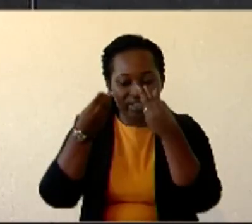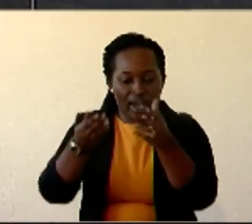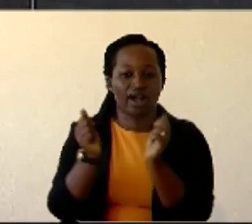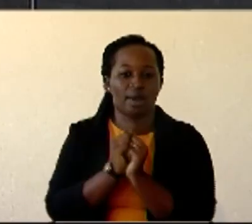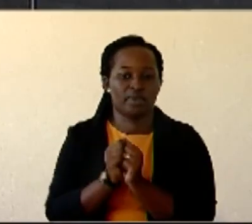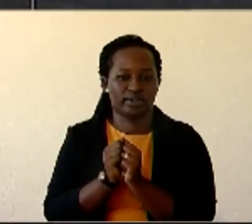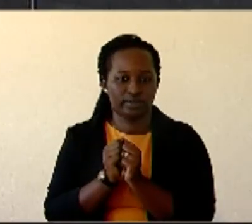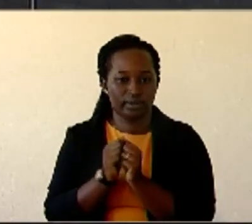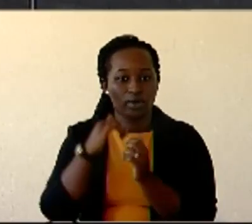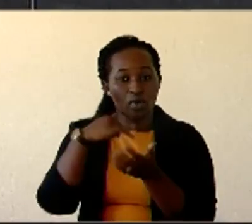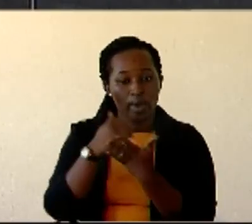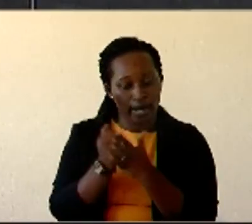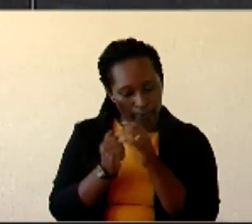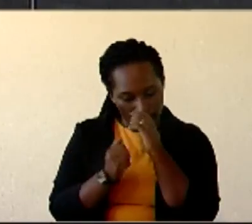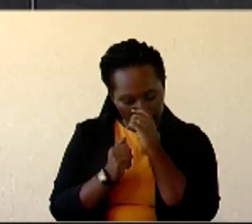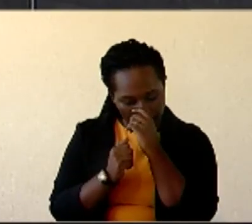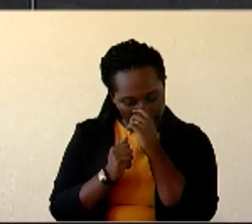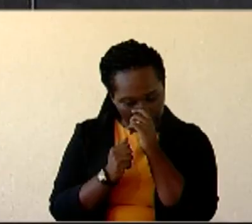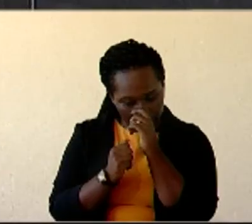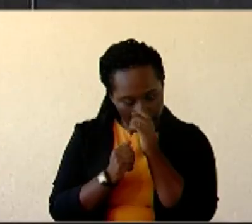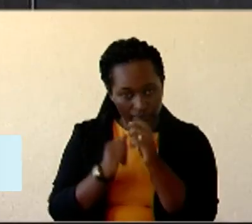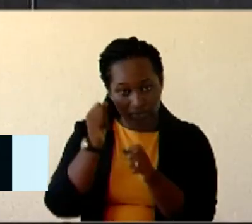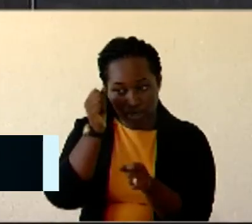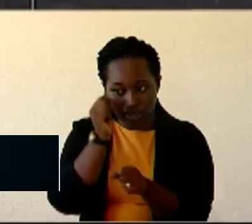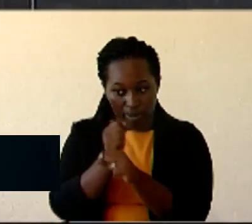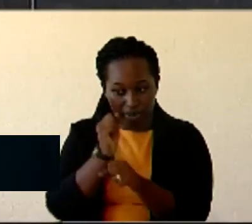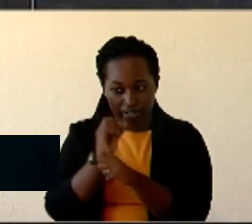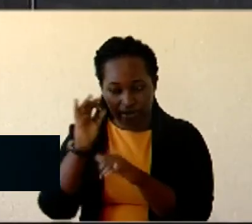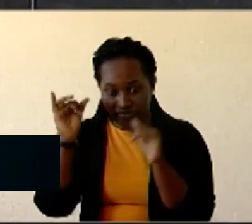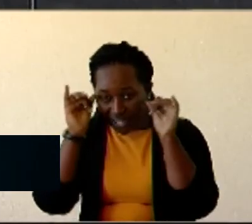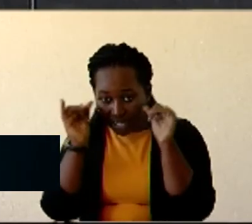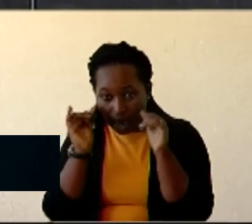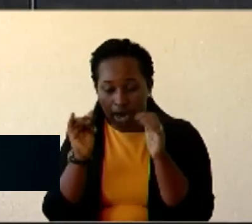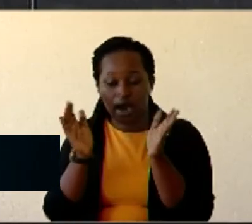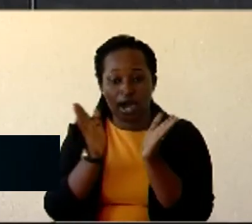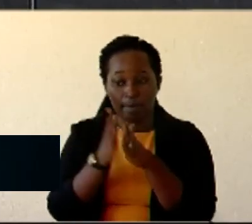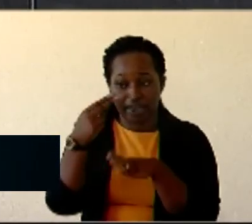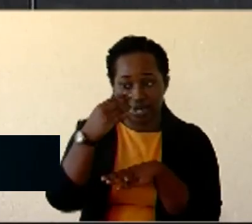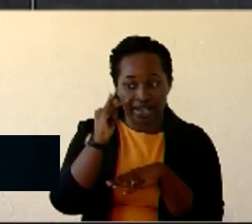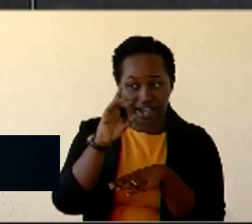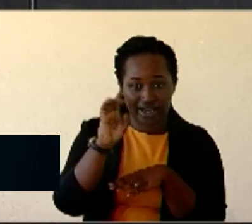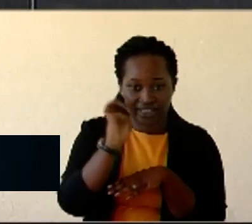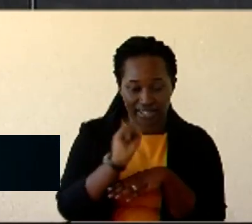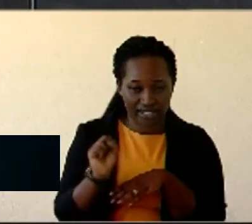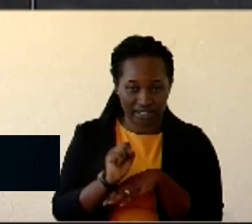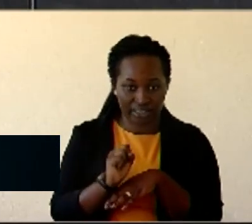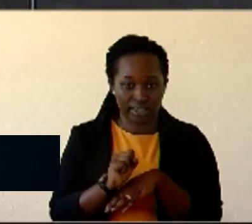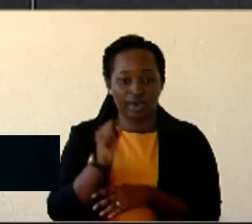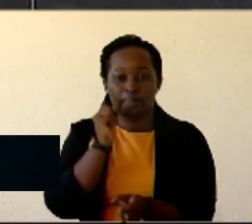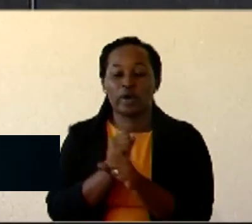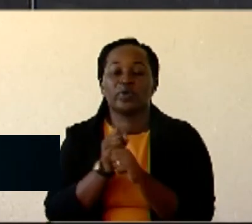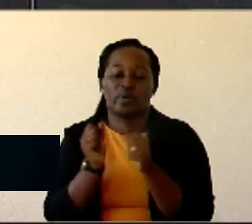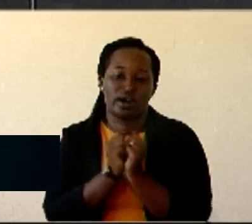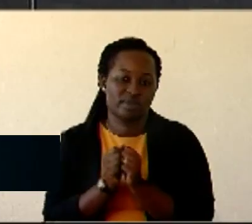hides. Because the production of beef reduces the production of hides. They are produced